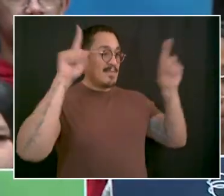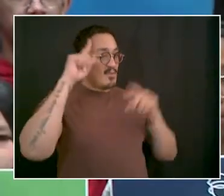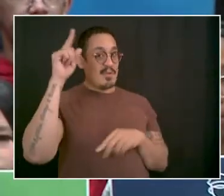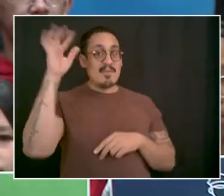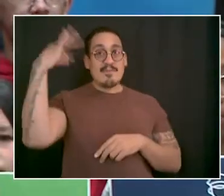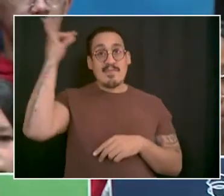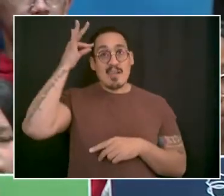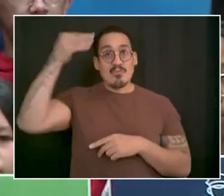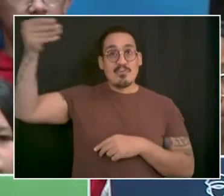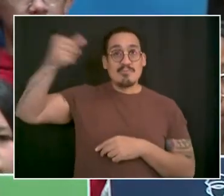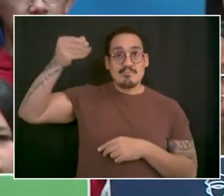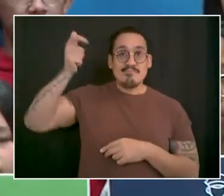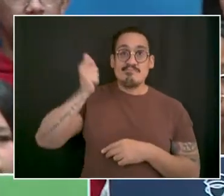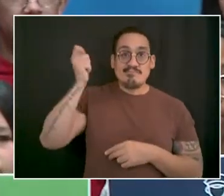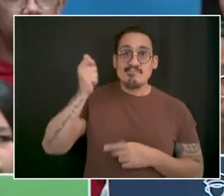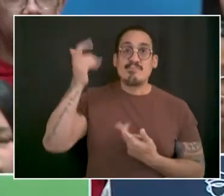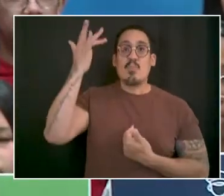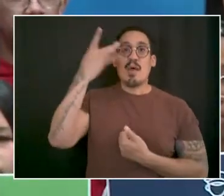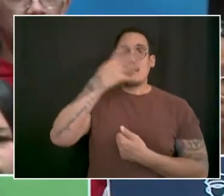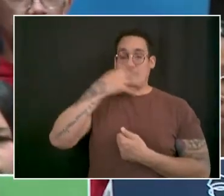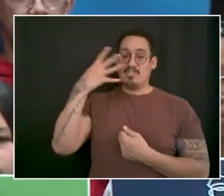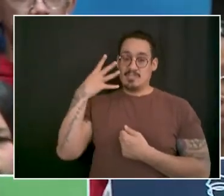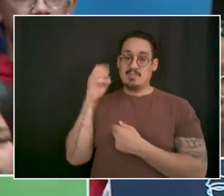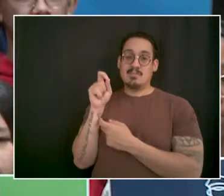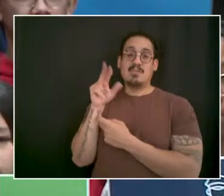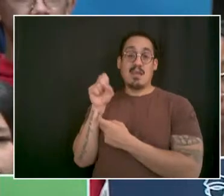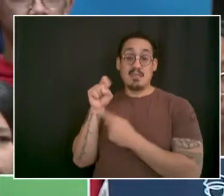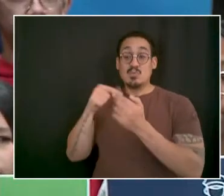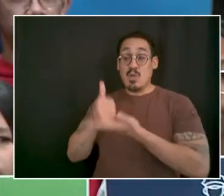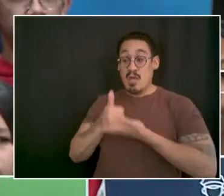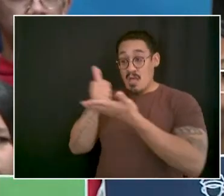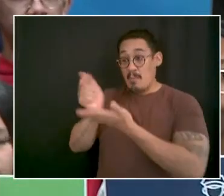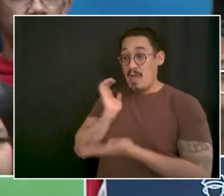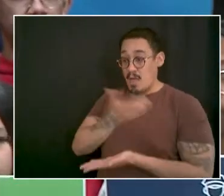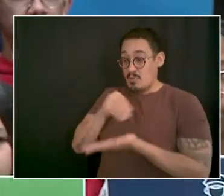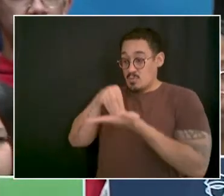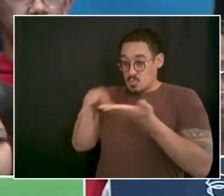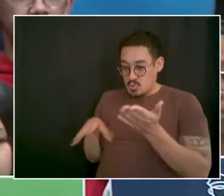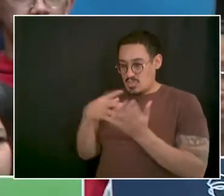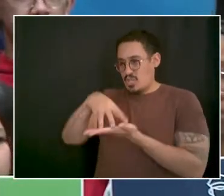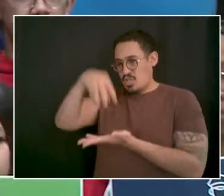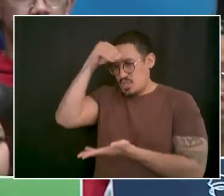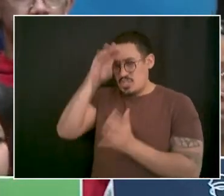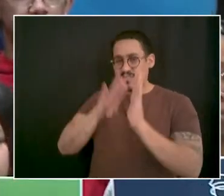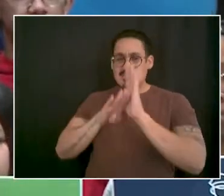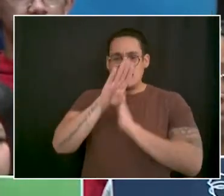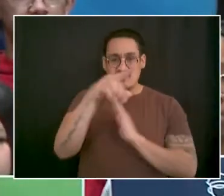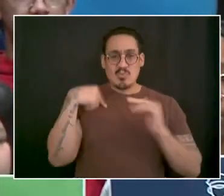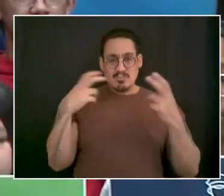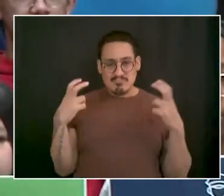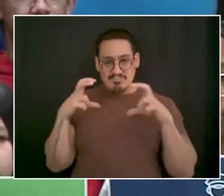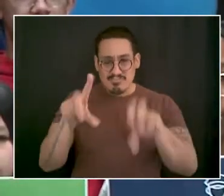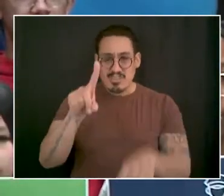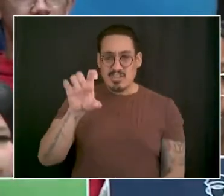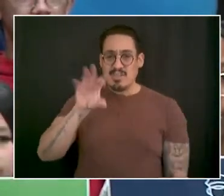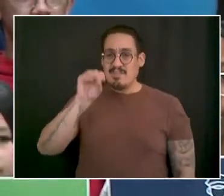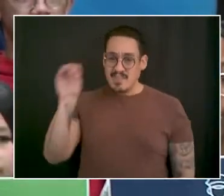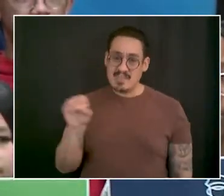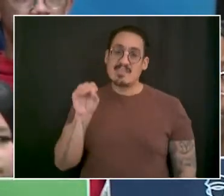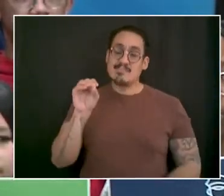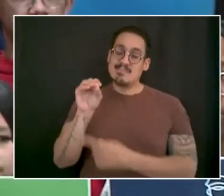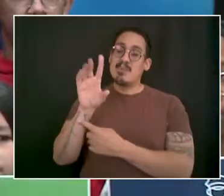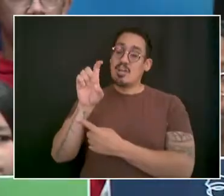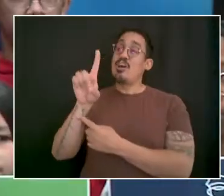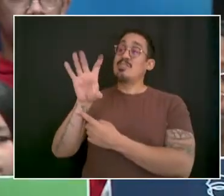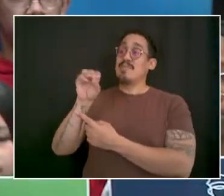their immigration status. To help our students learn and thrive, we are investing $150 million to reduce the size